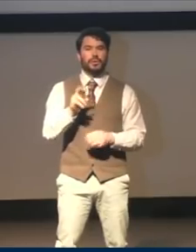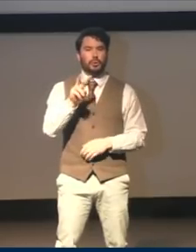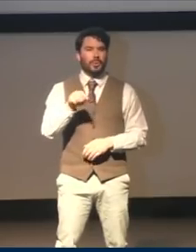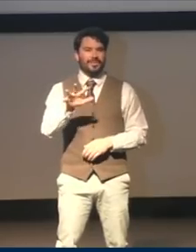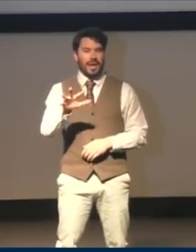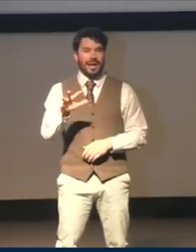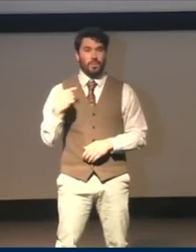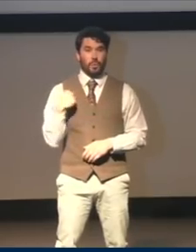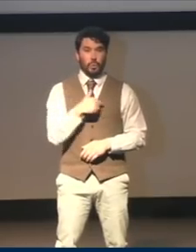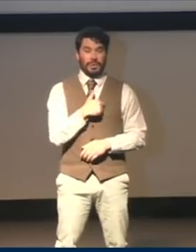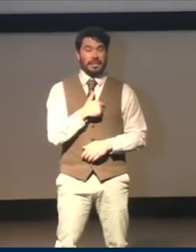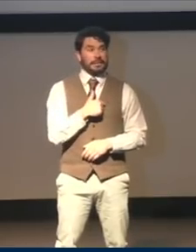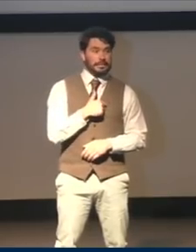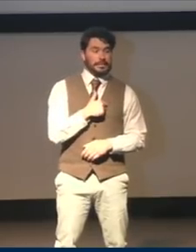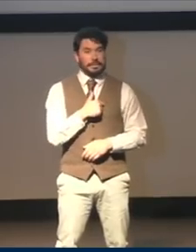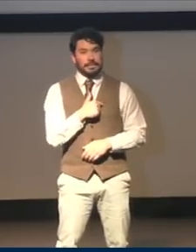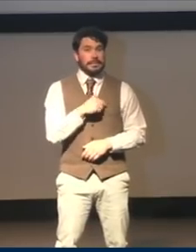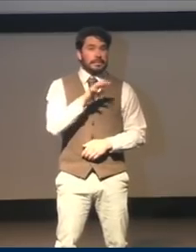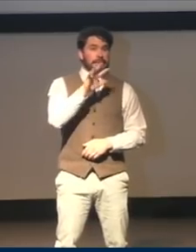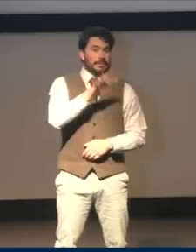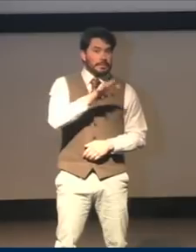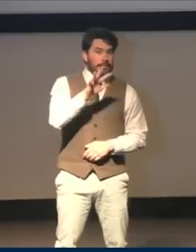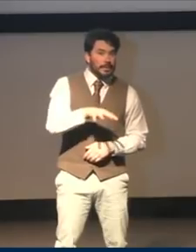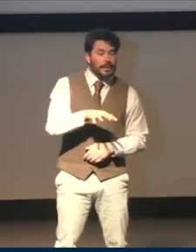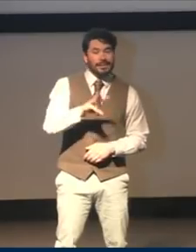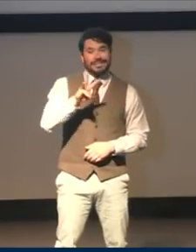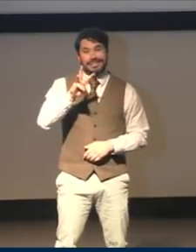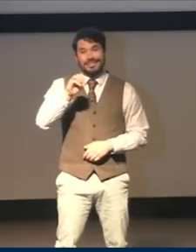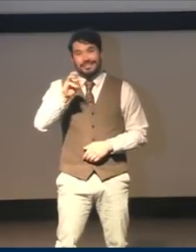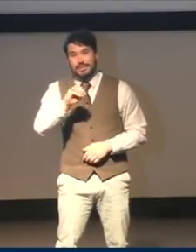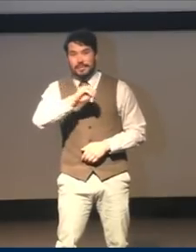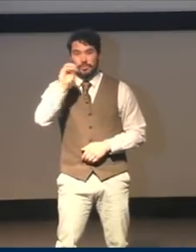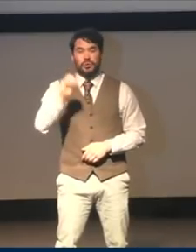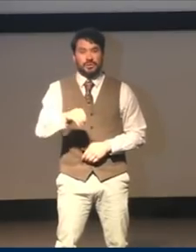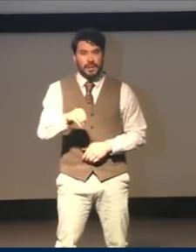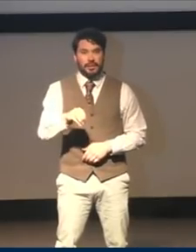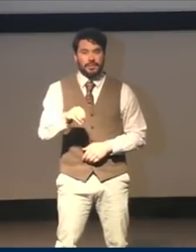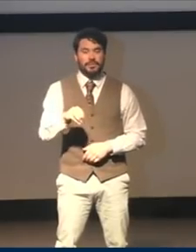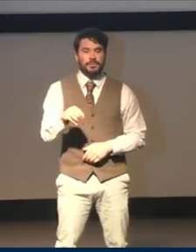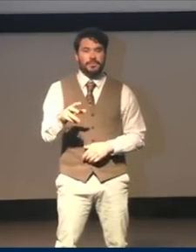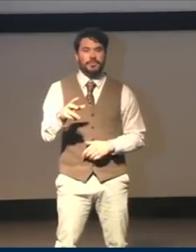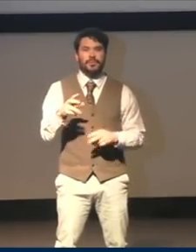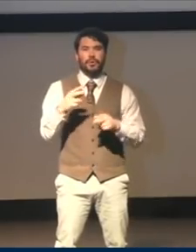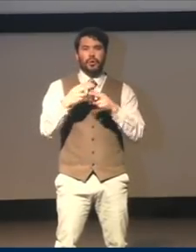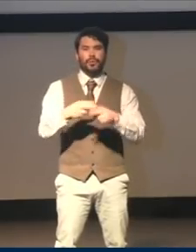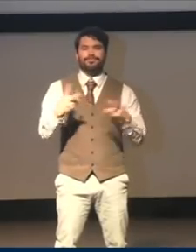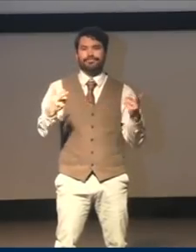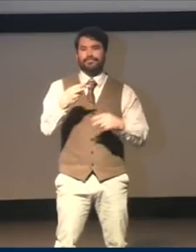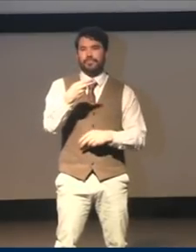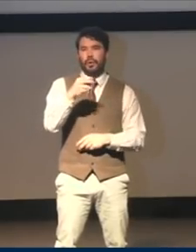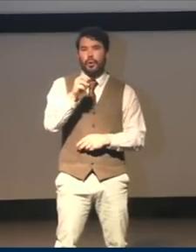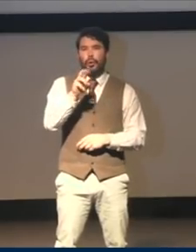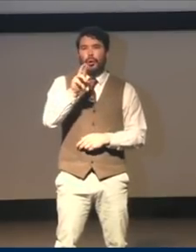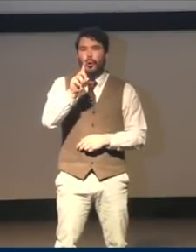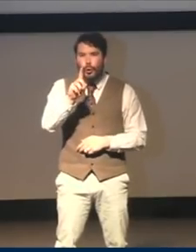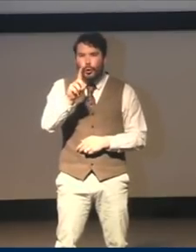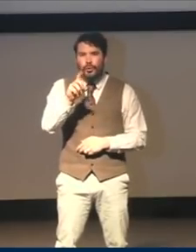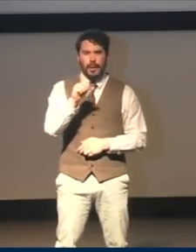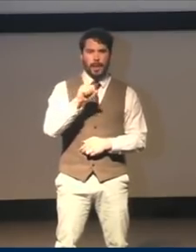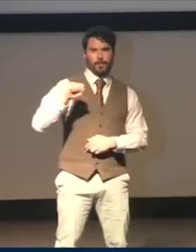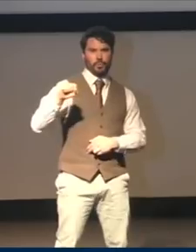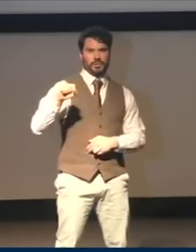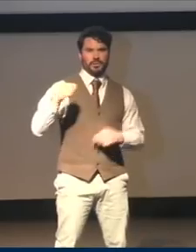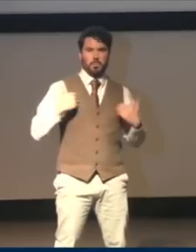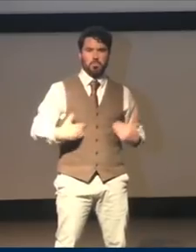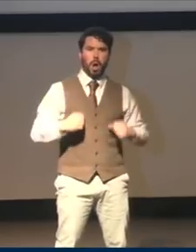between 55% or 60% community immunity. Sometimes you've heard it called herd immunity, in order to